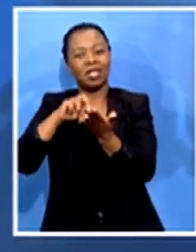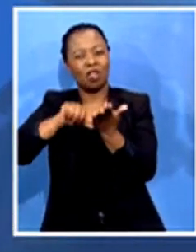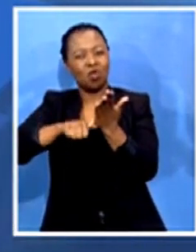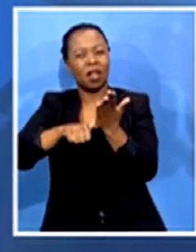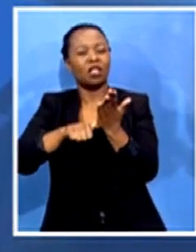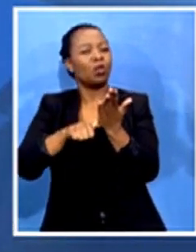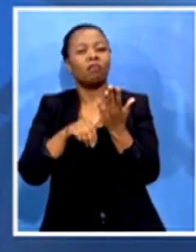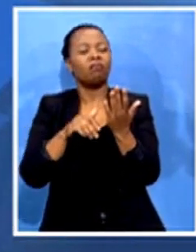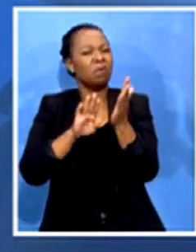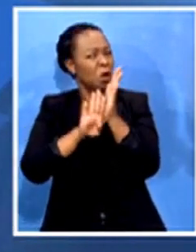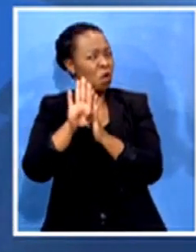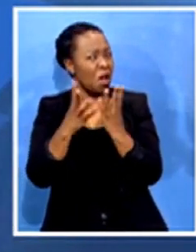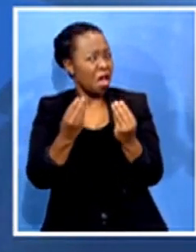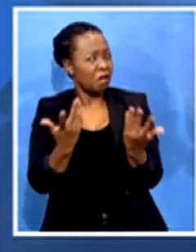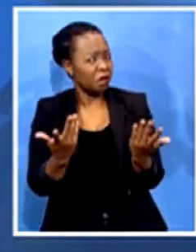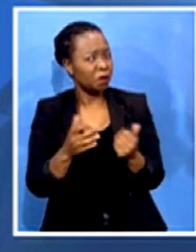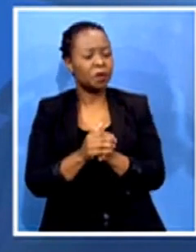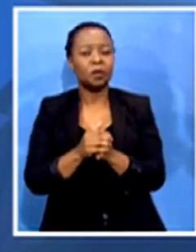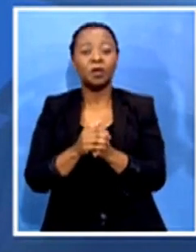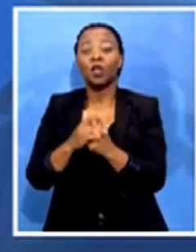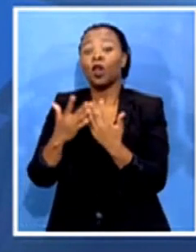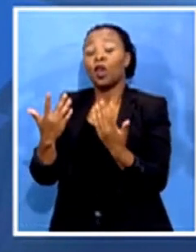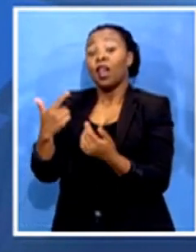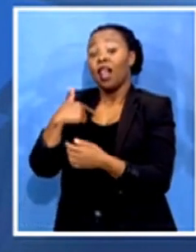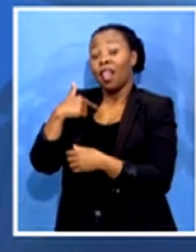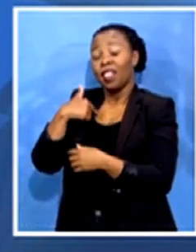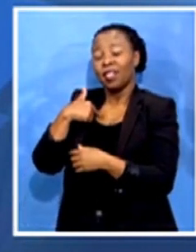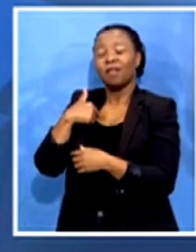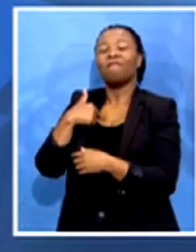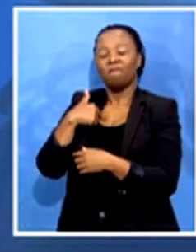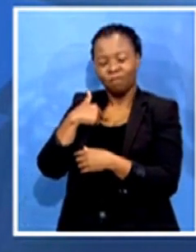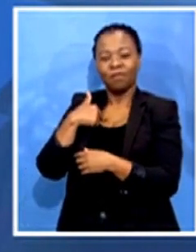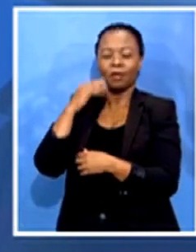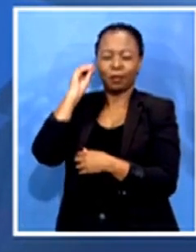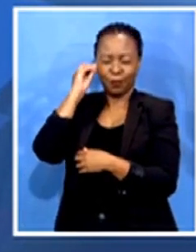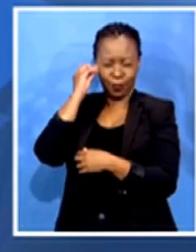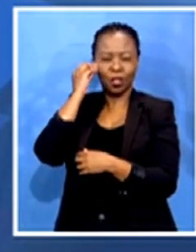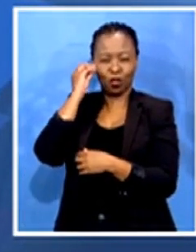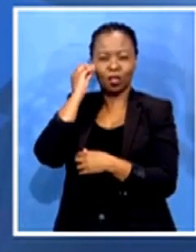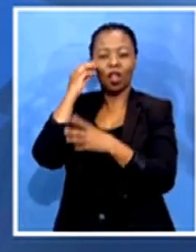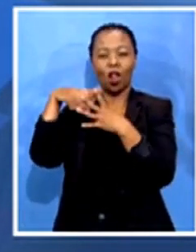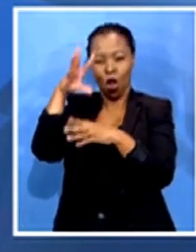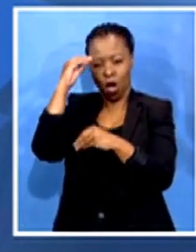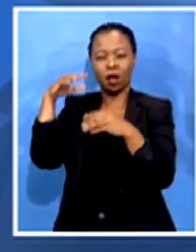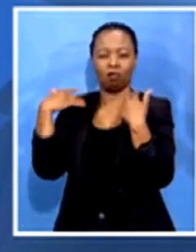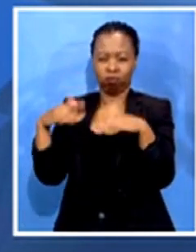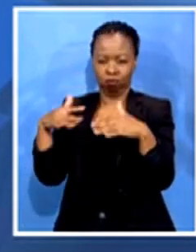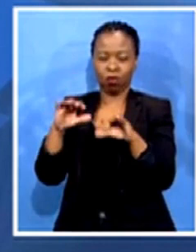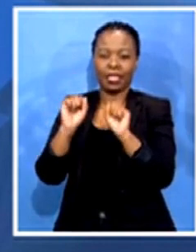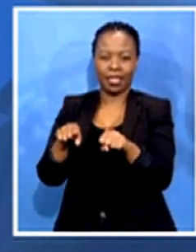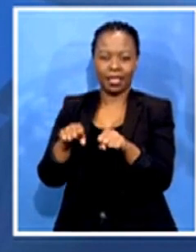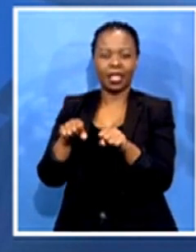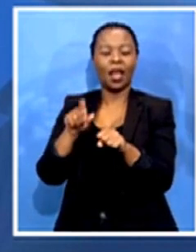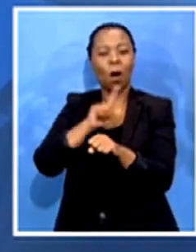there's been very interesting learnings. One, the fact that much as we assume that people don't have